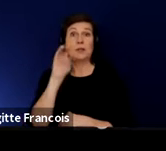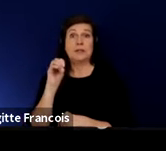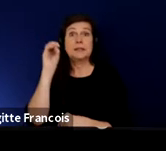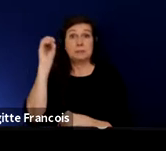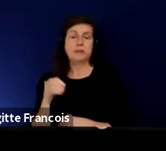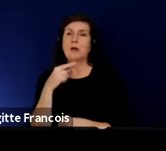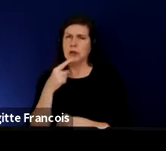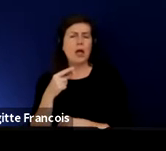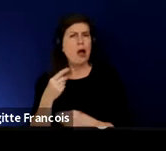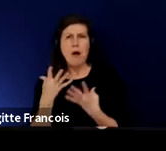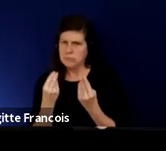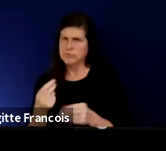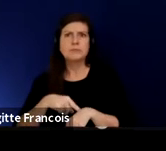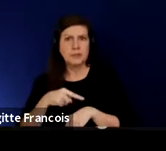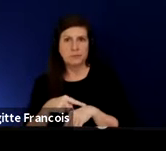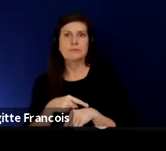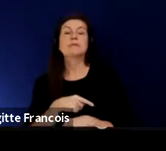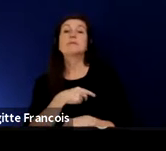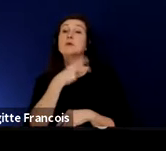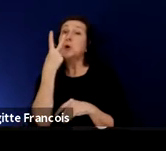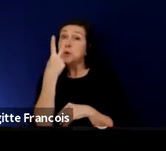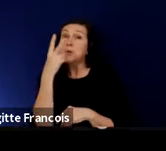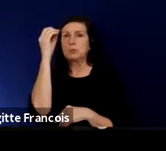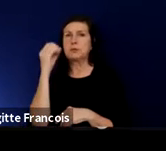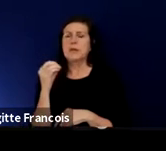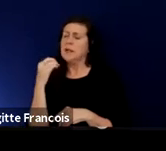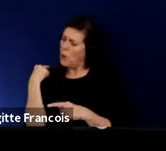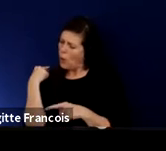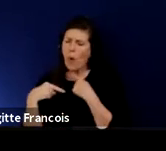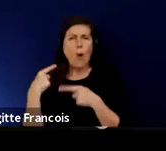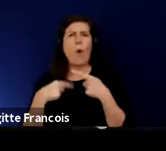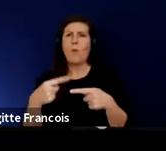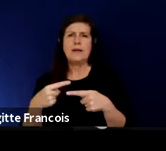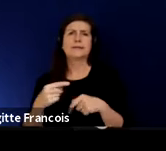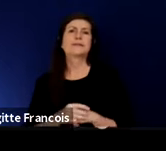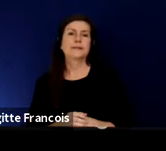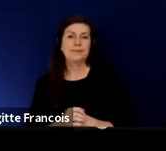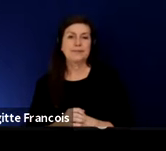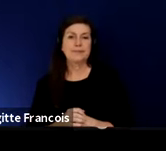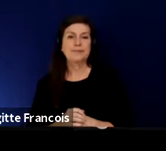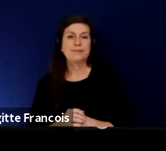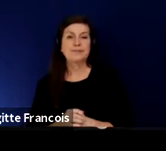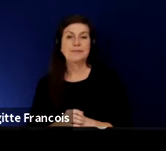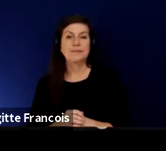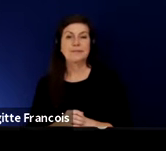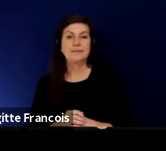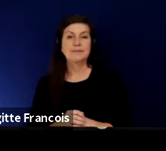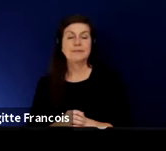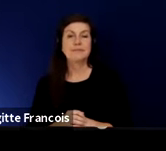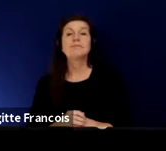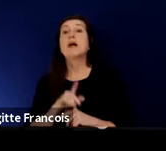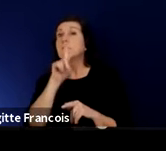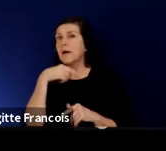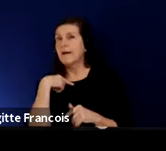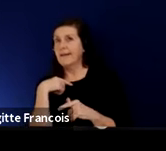that they do it often, and only 2% say that they always involve users. And I want to give a little bit of a disclaimer